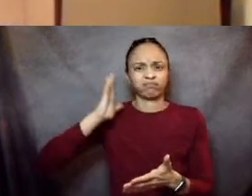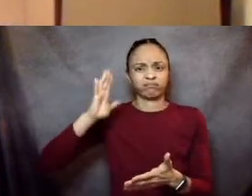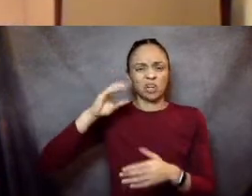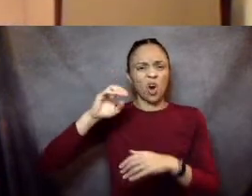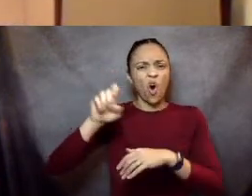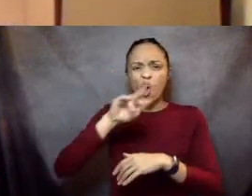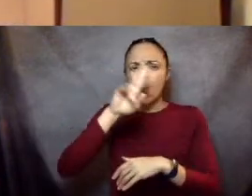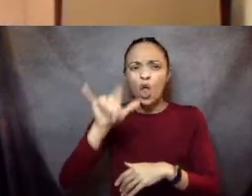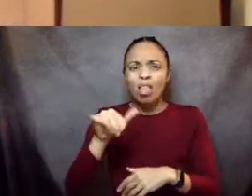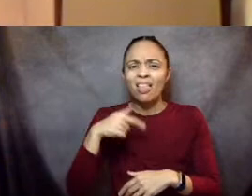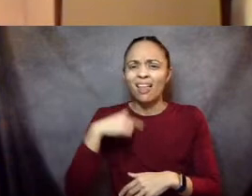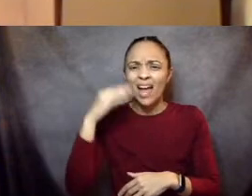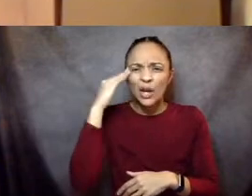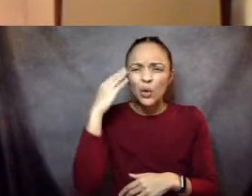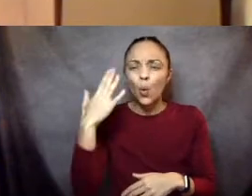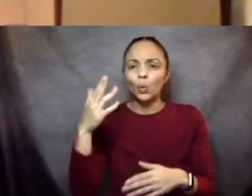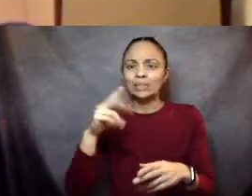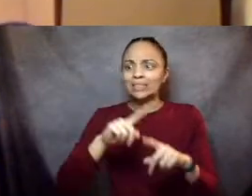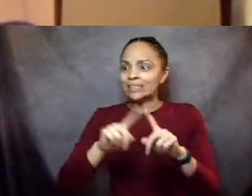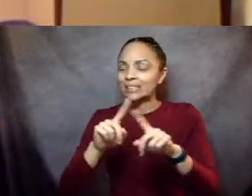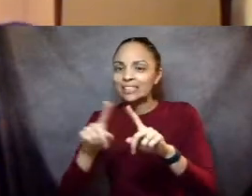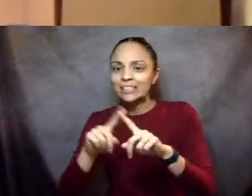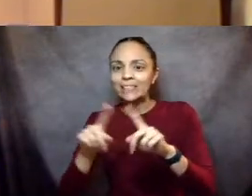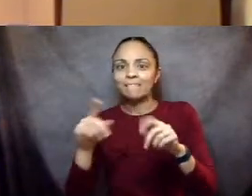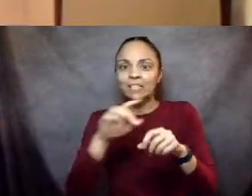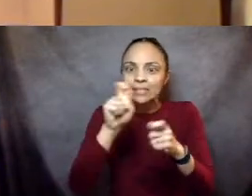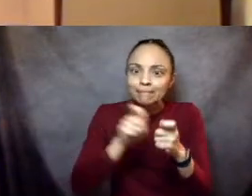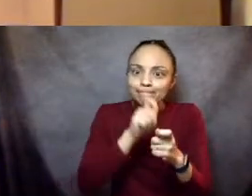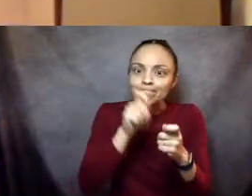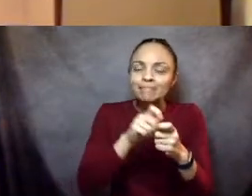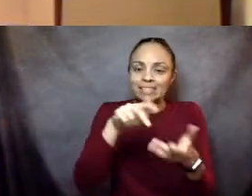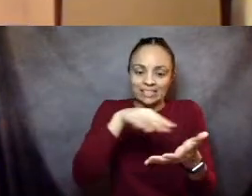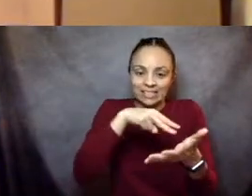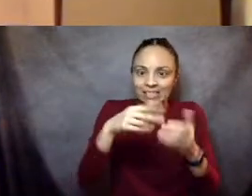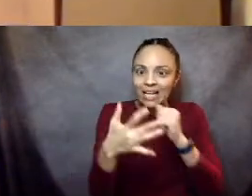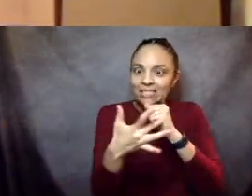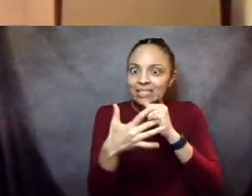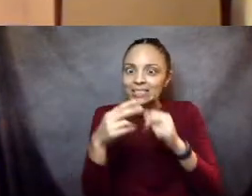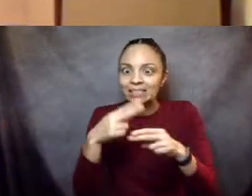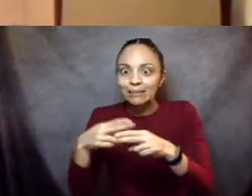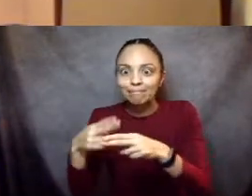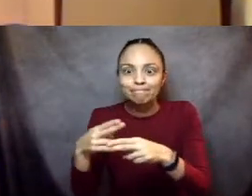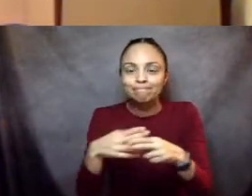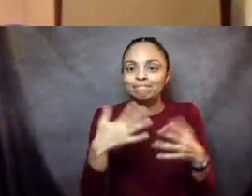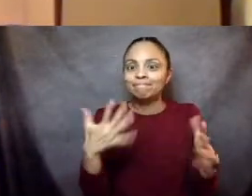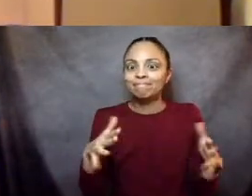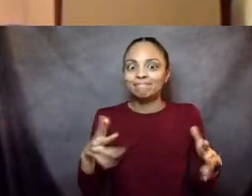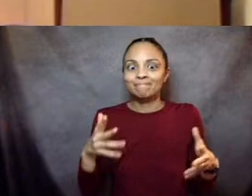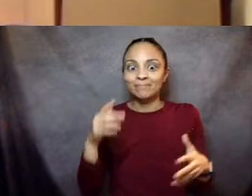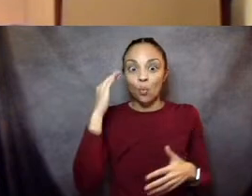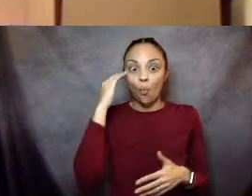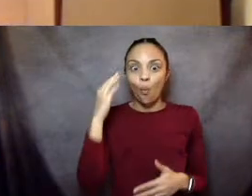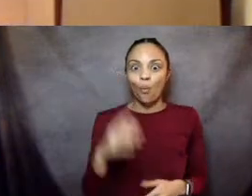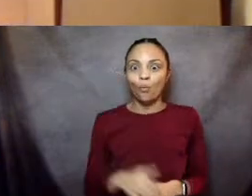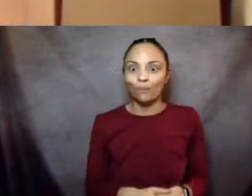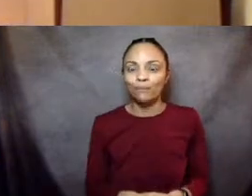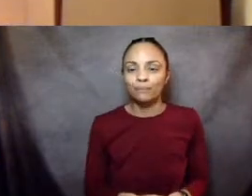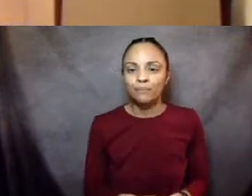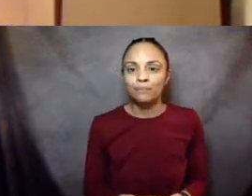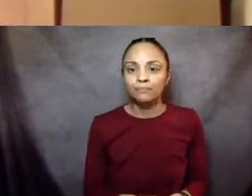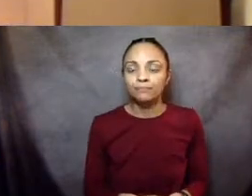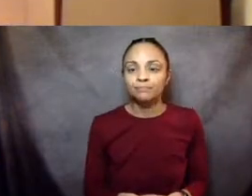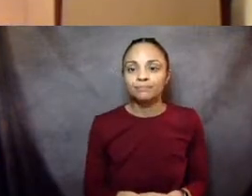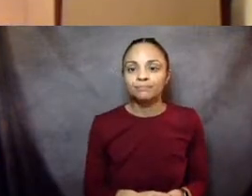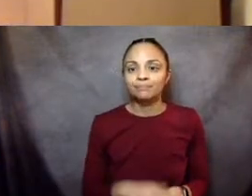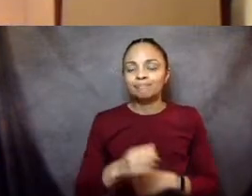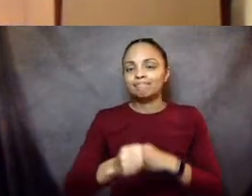I saw it, they did it. And you go, phew, all right, I'm making headway. Well, years